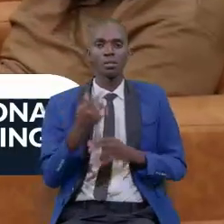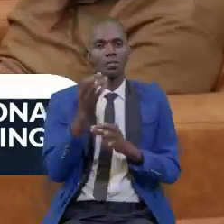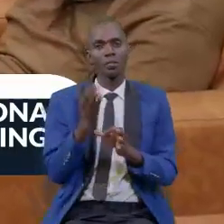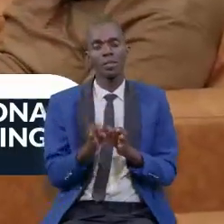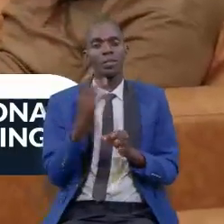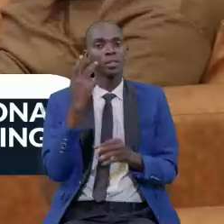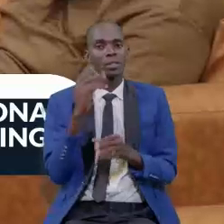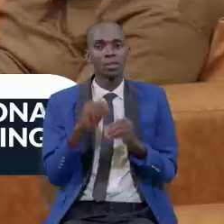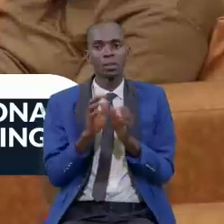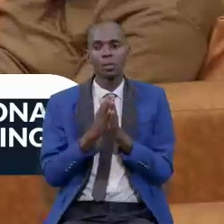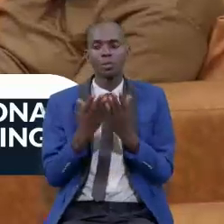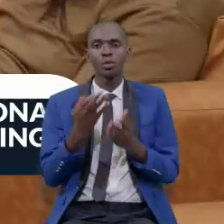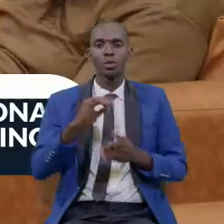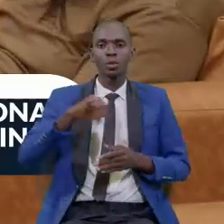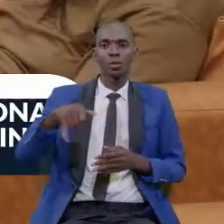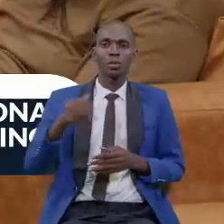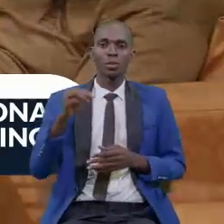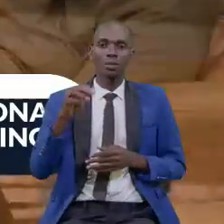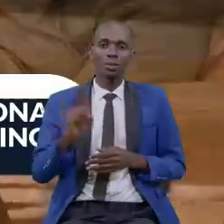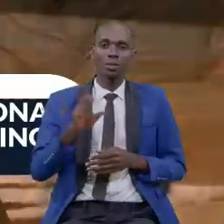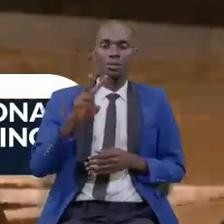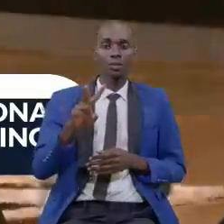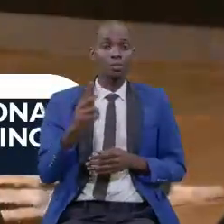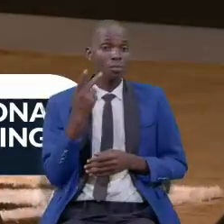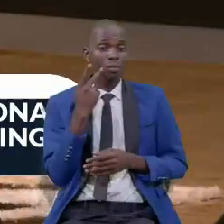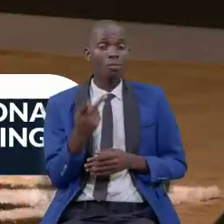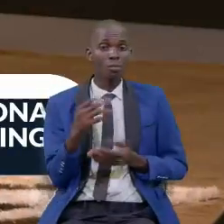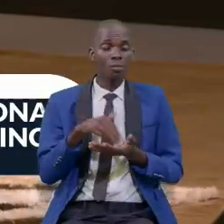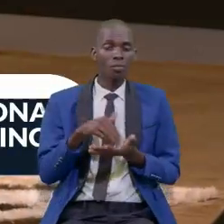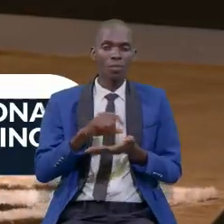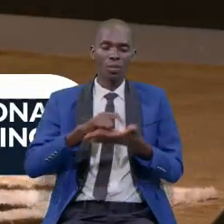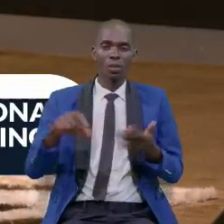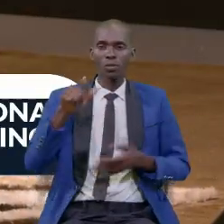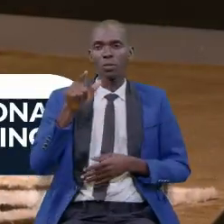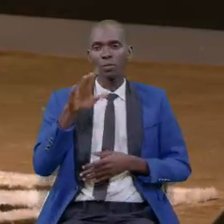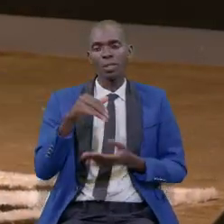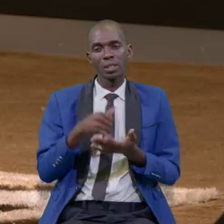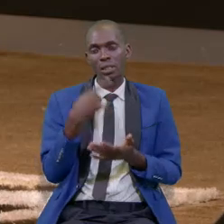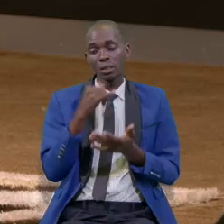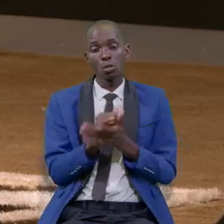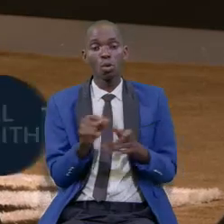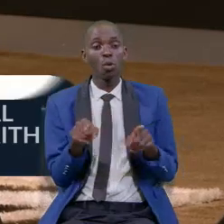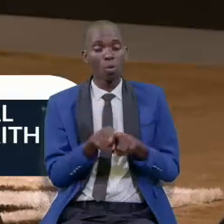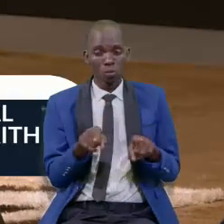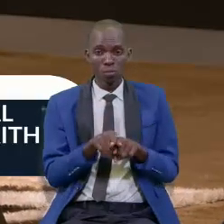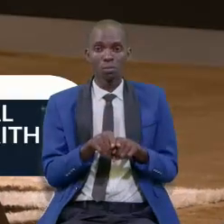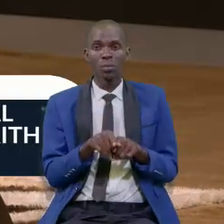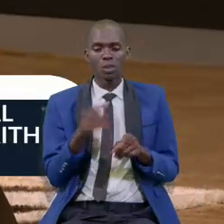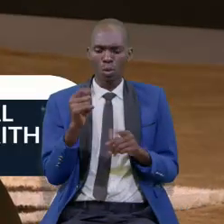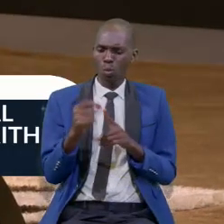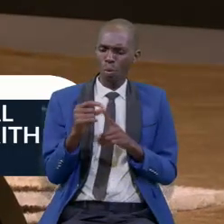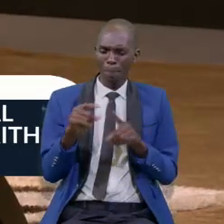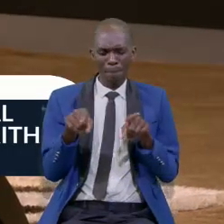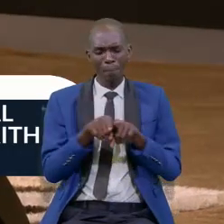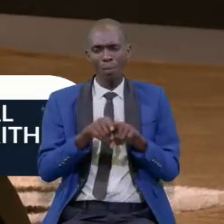at James chapter 2 again, and we're looking at verse 25. It says likewise. The word